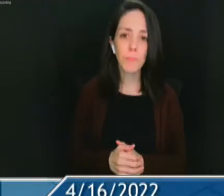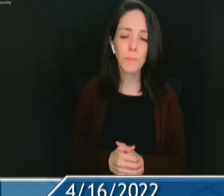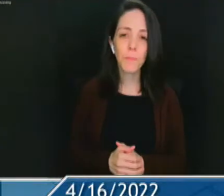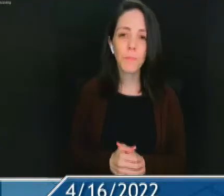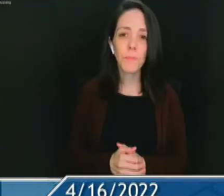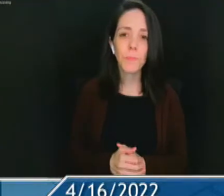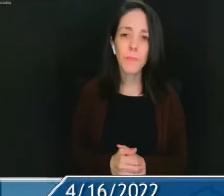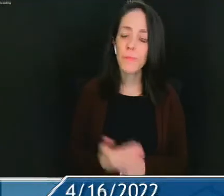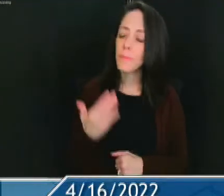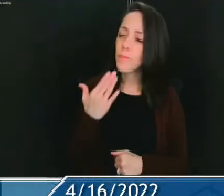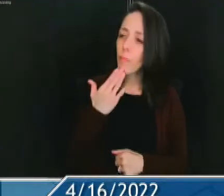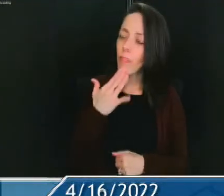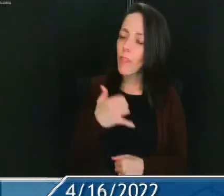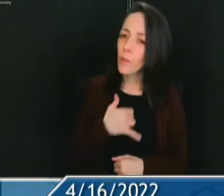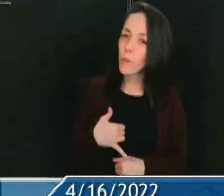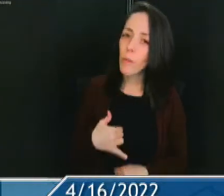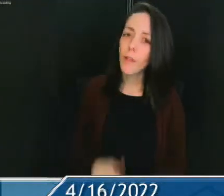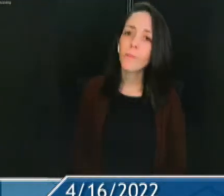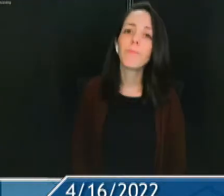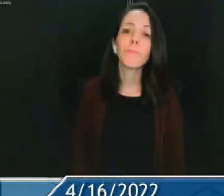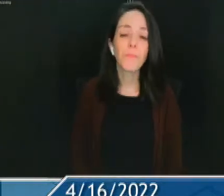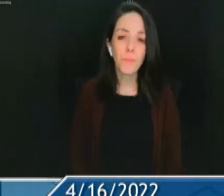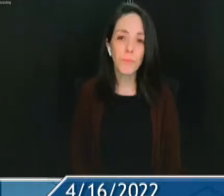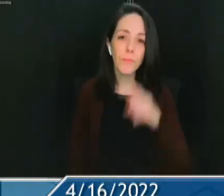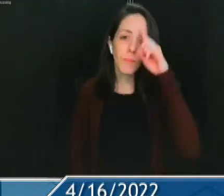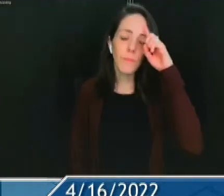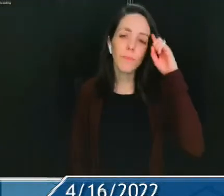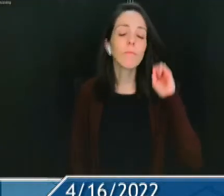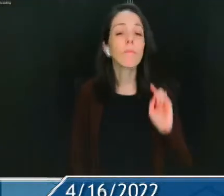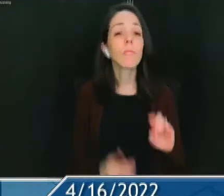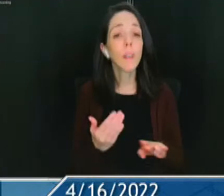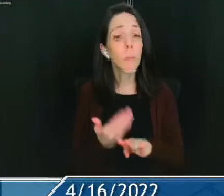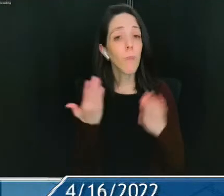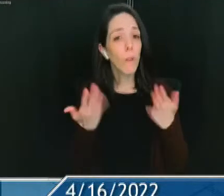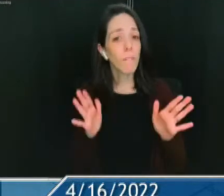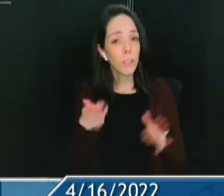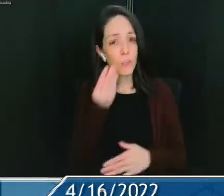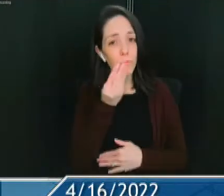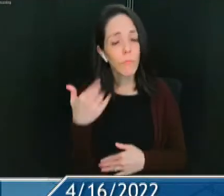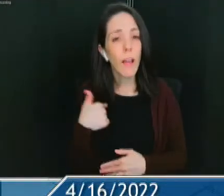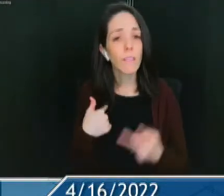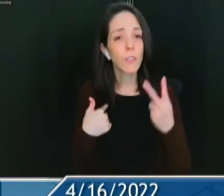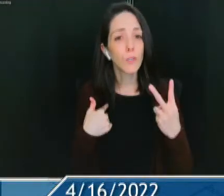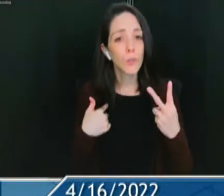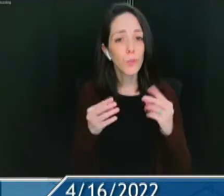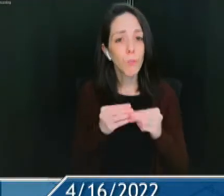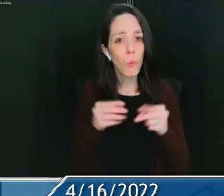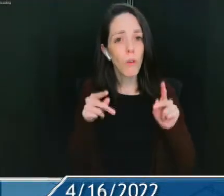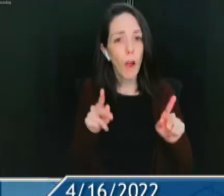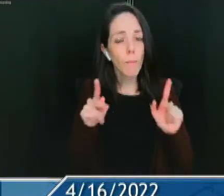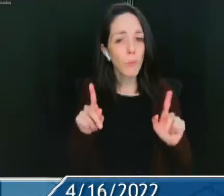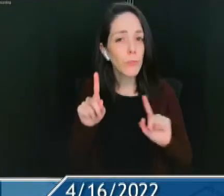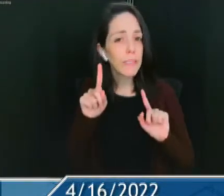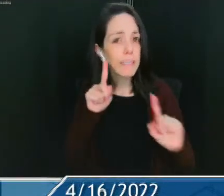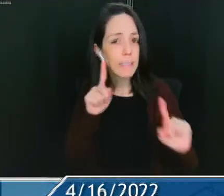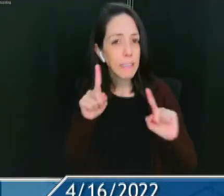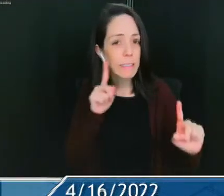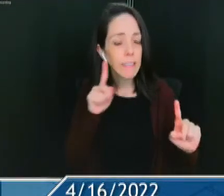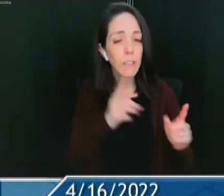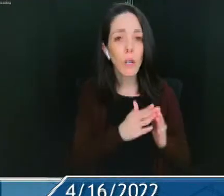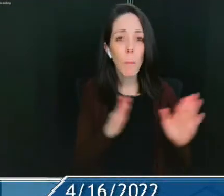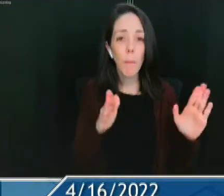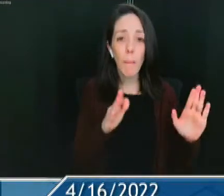Thank you, Mayor Weiler. Just before we conclude, I want to remind folks that we still have 2 additional opportunities to hear public